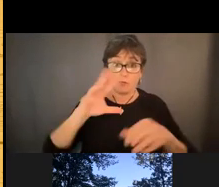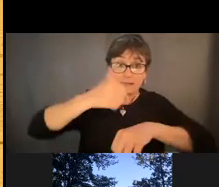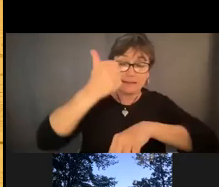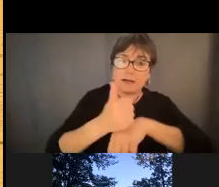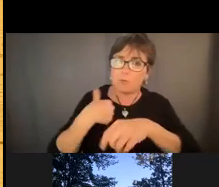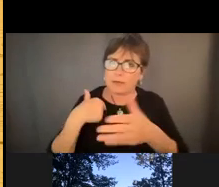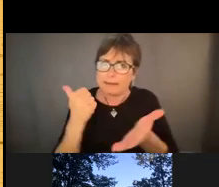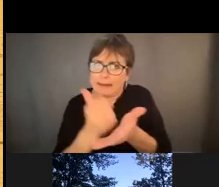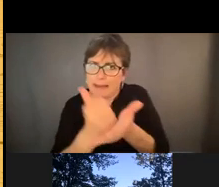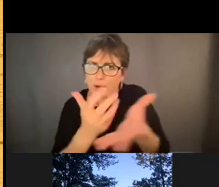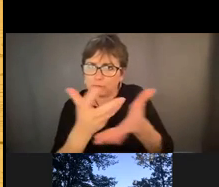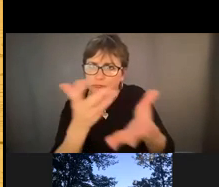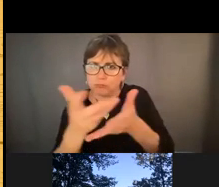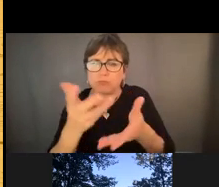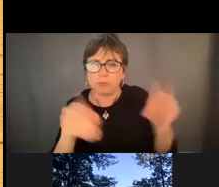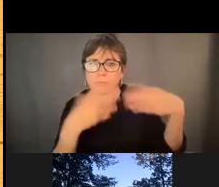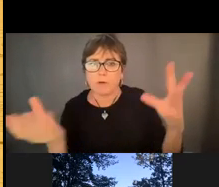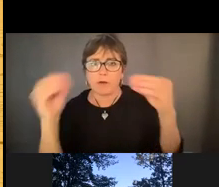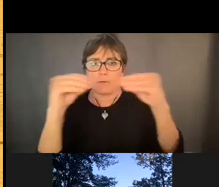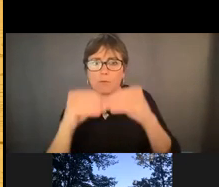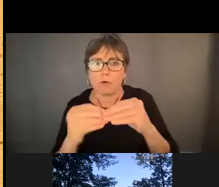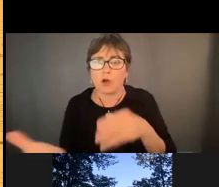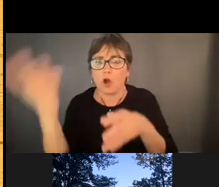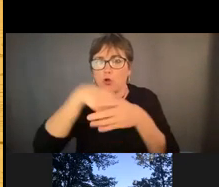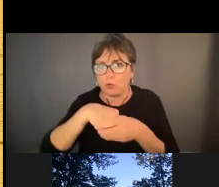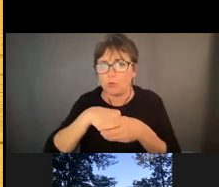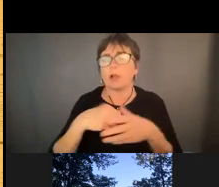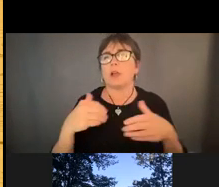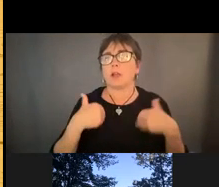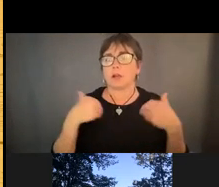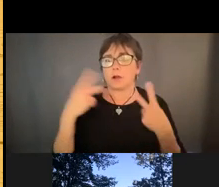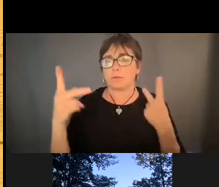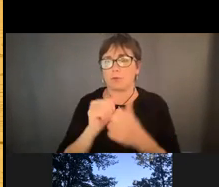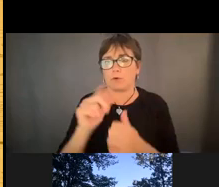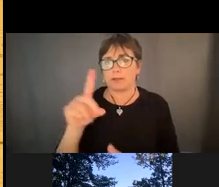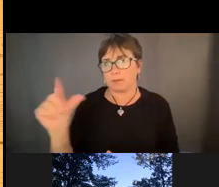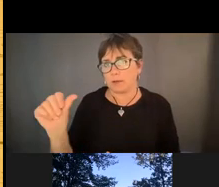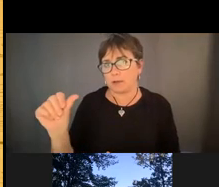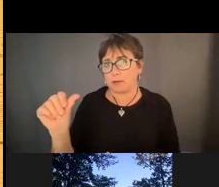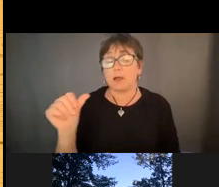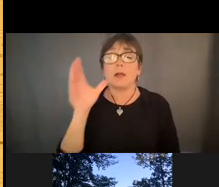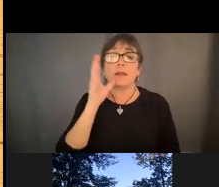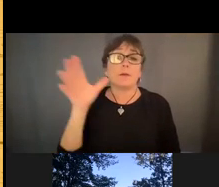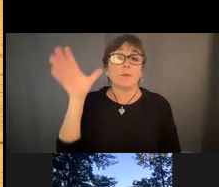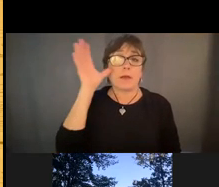disabilities. And I mentioned this for a couple of reasons, and I think that it's a good idea for several reasons. Parent centers are already trying